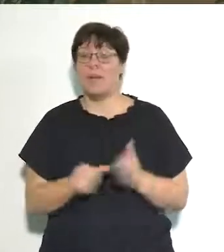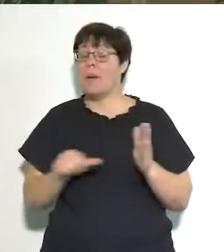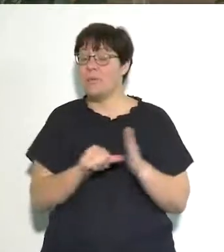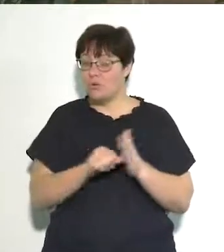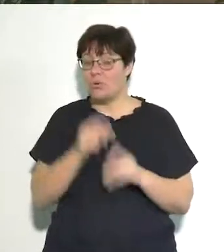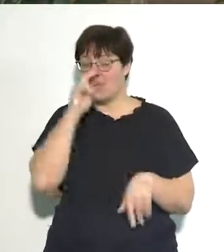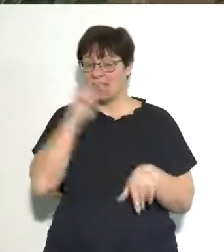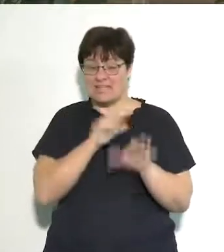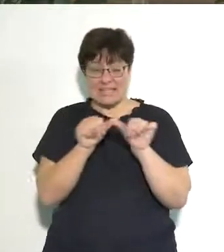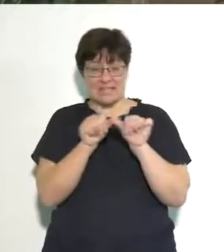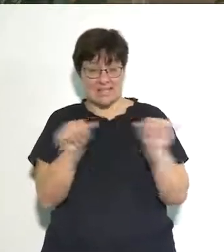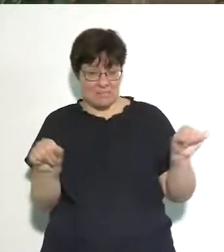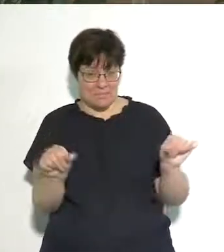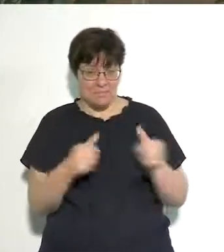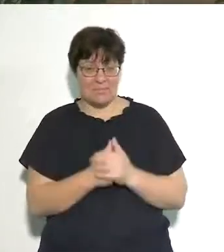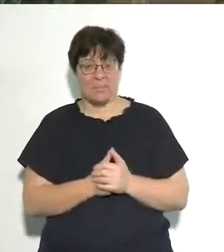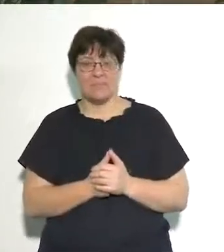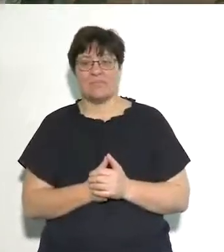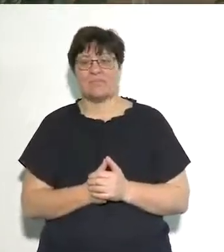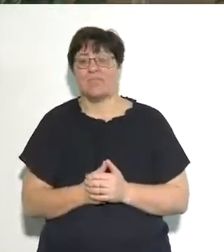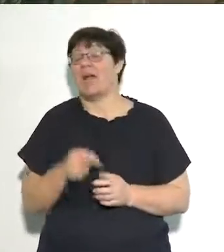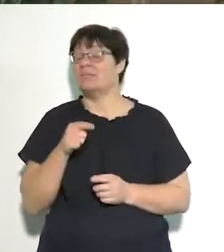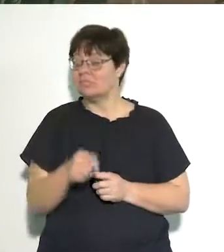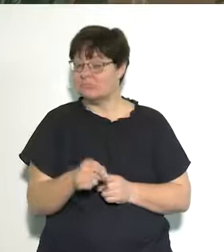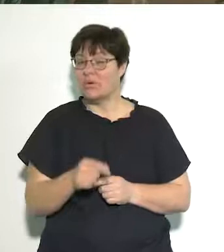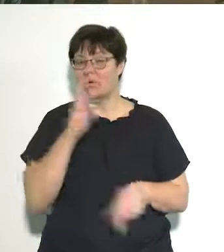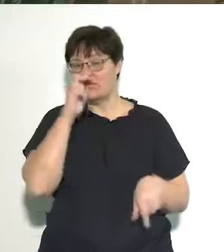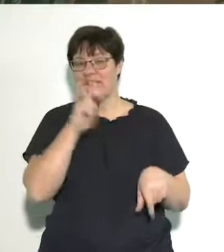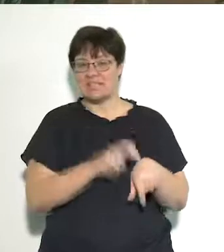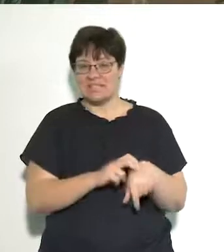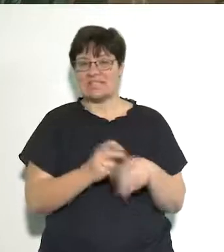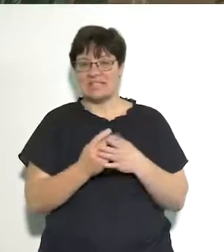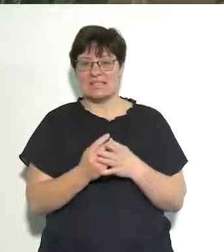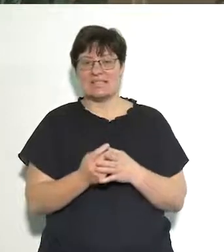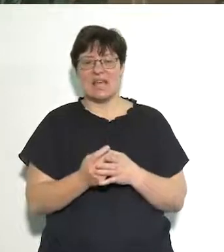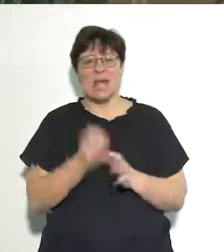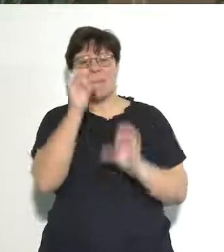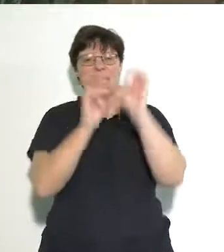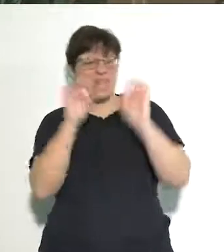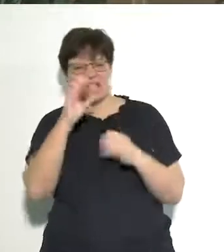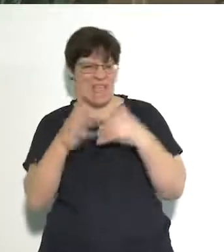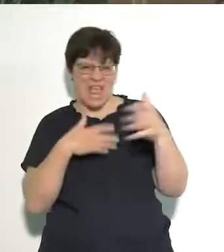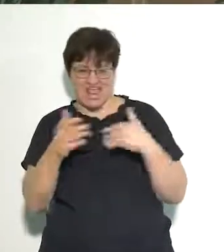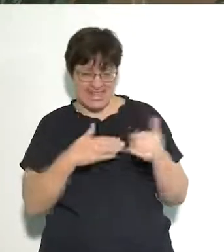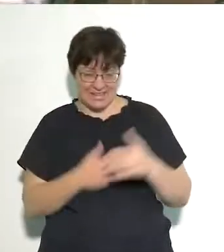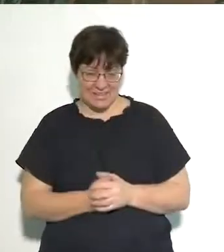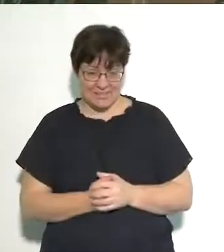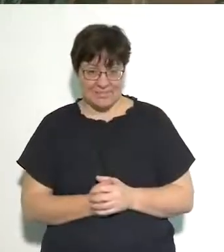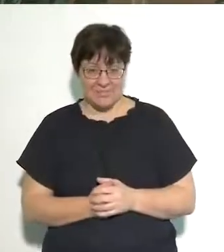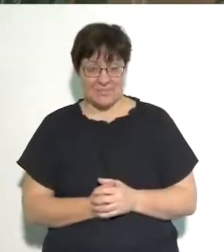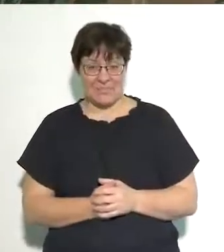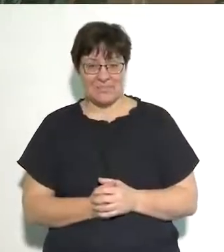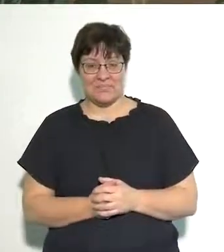Importantly, you also need sellotape, and for the lesson, you will need a tub of beans. Any beans will do.